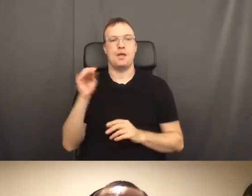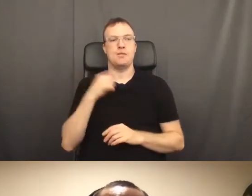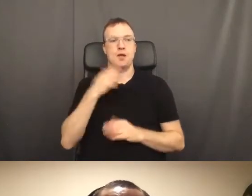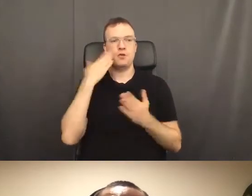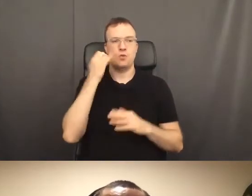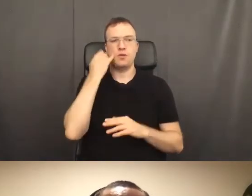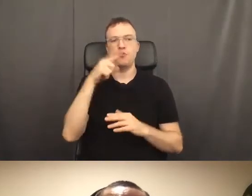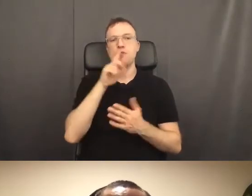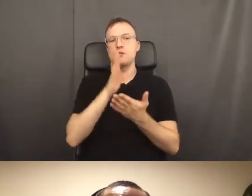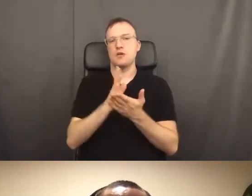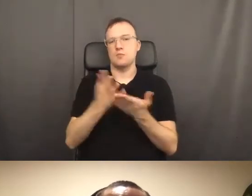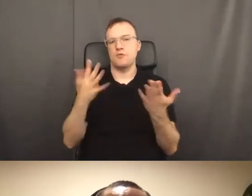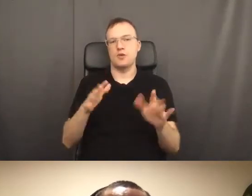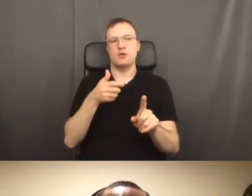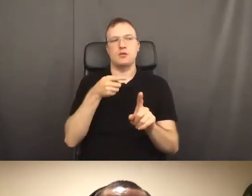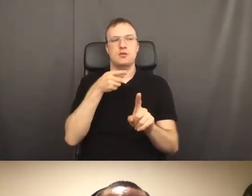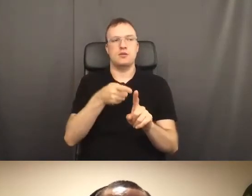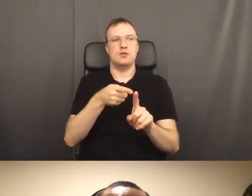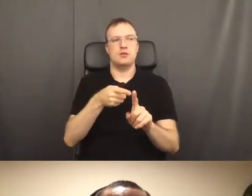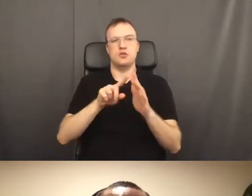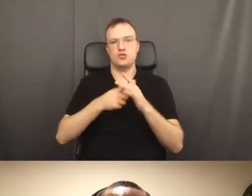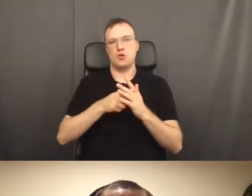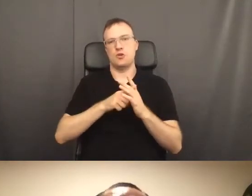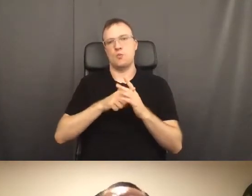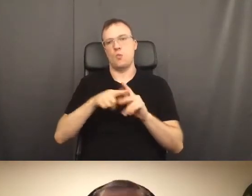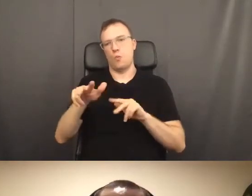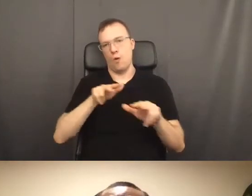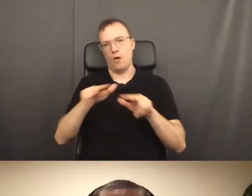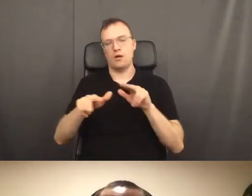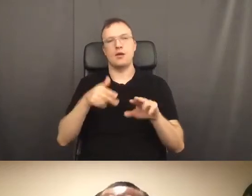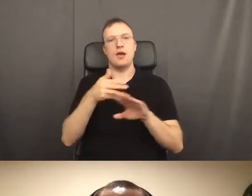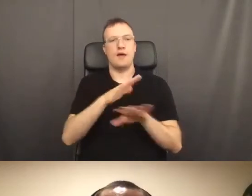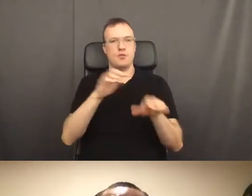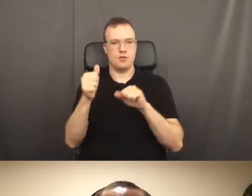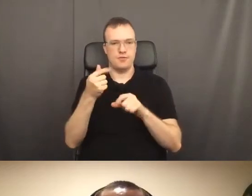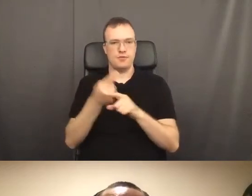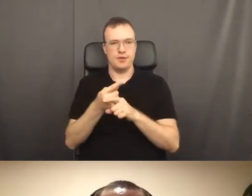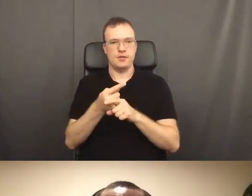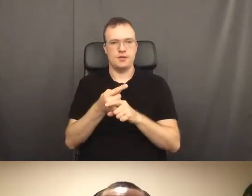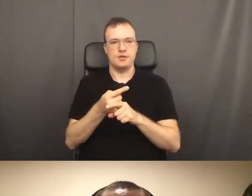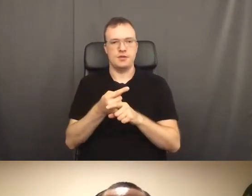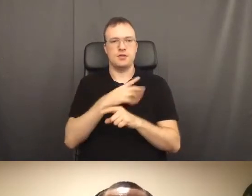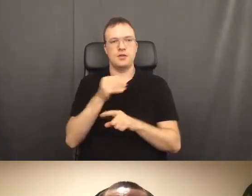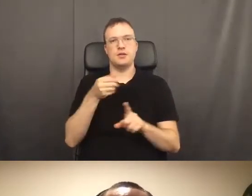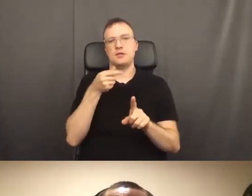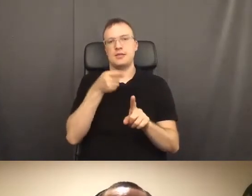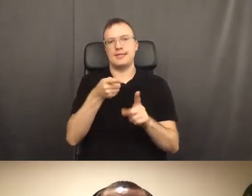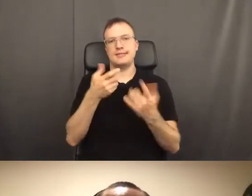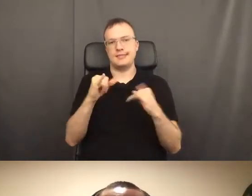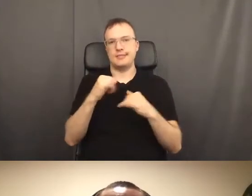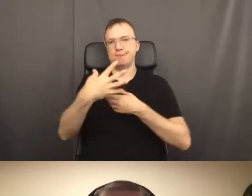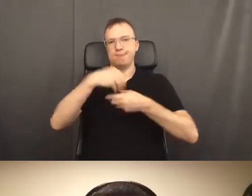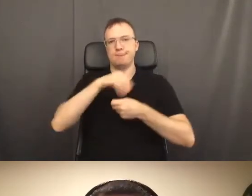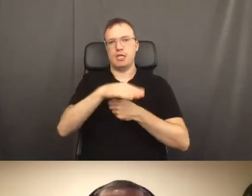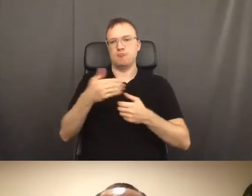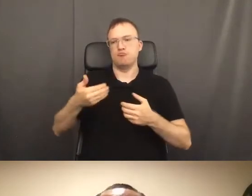mentioned that he started going for a walk after you left. and that's a part of his